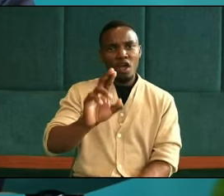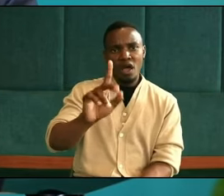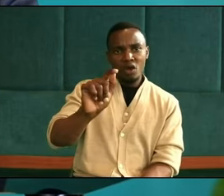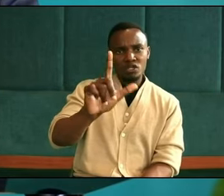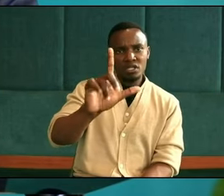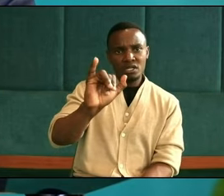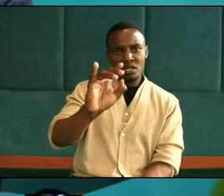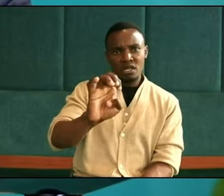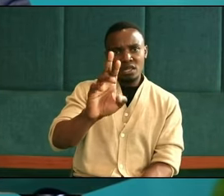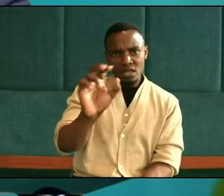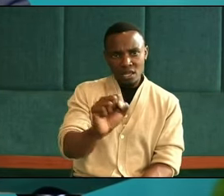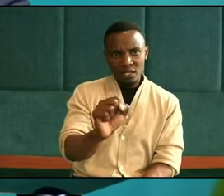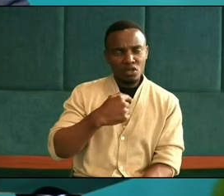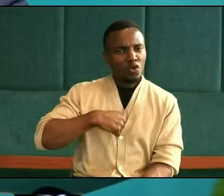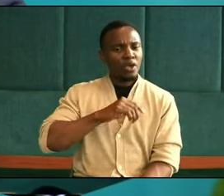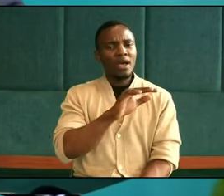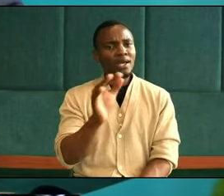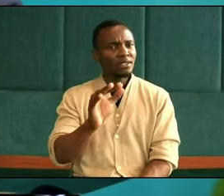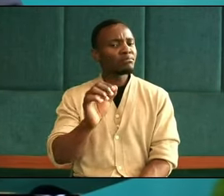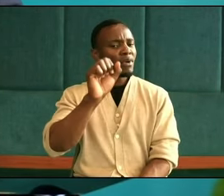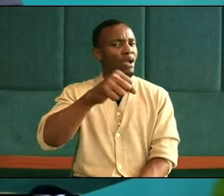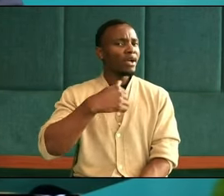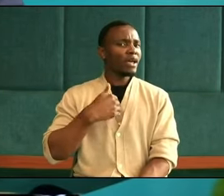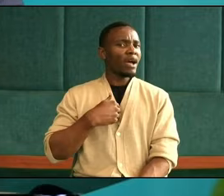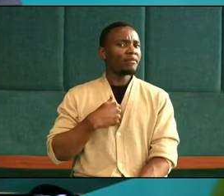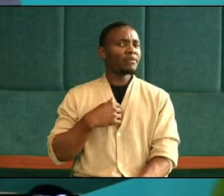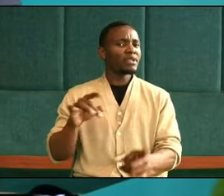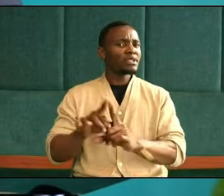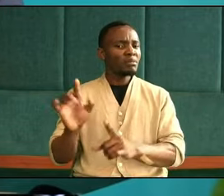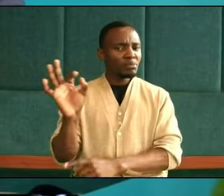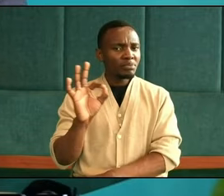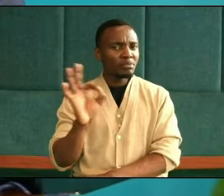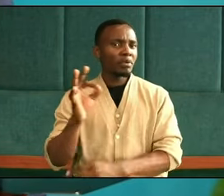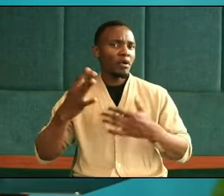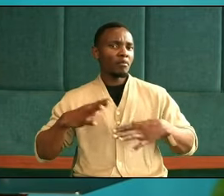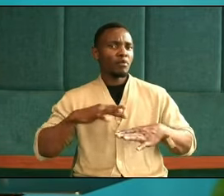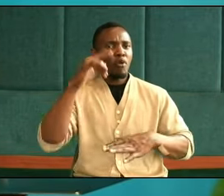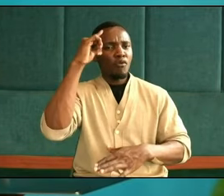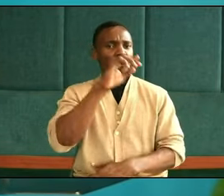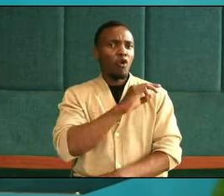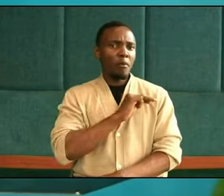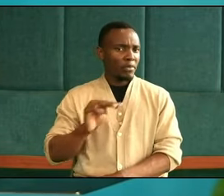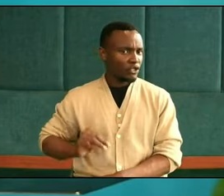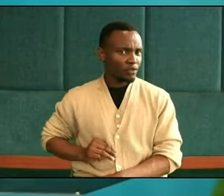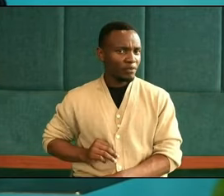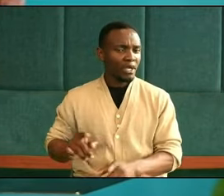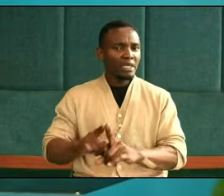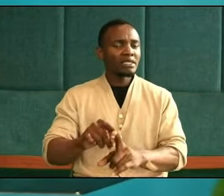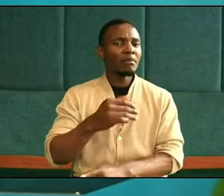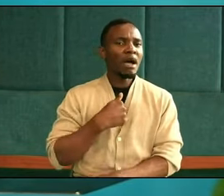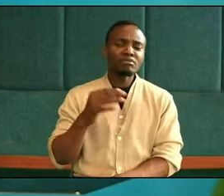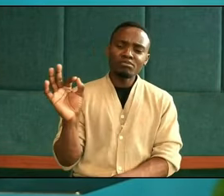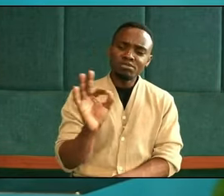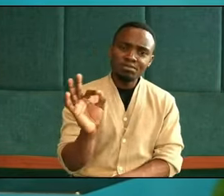ourselves, could we possibly have some outliers for mission? Could we possibly have some